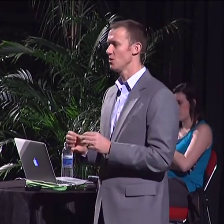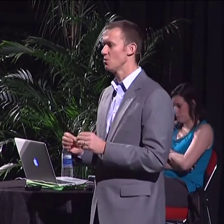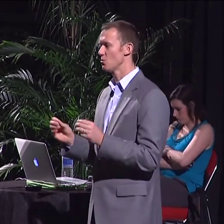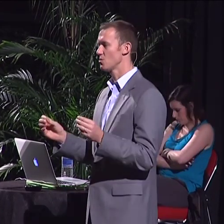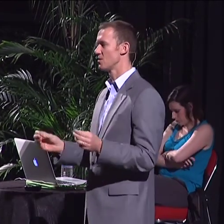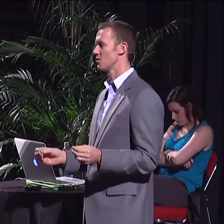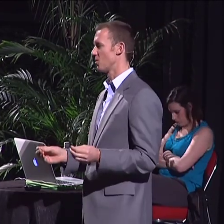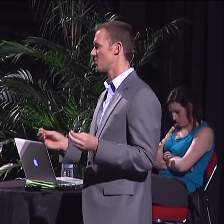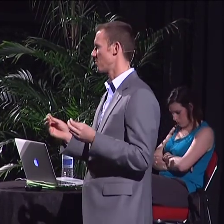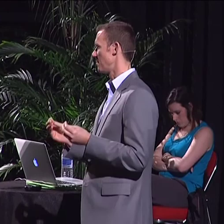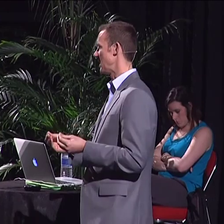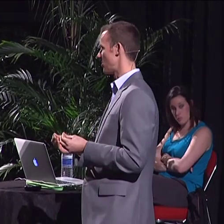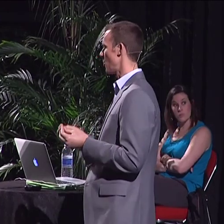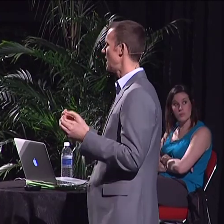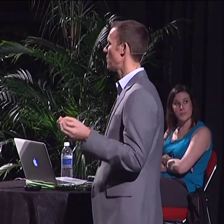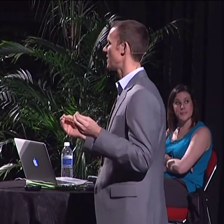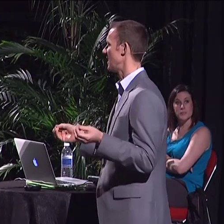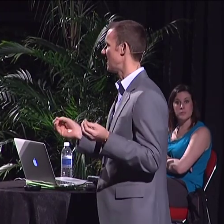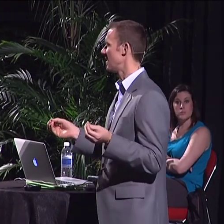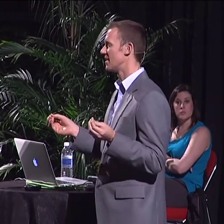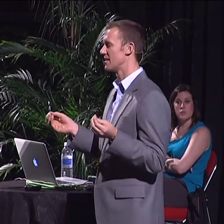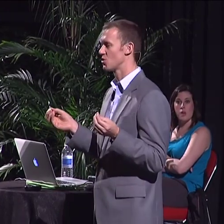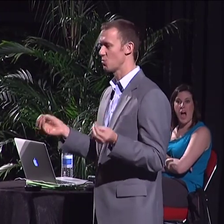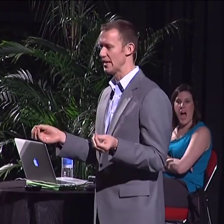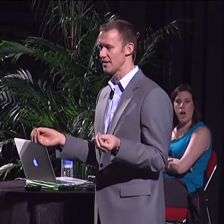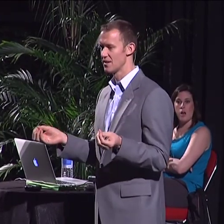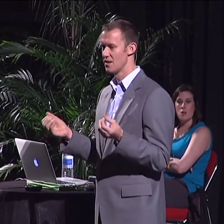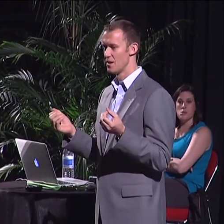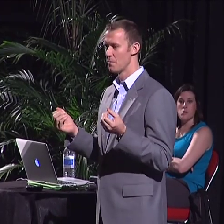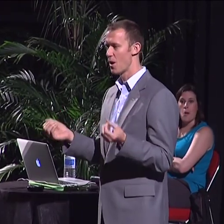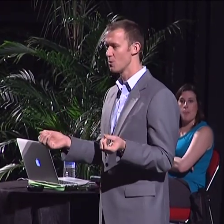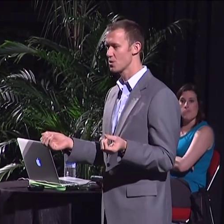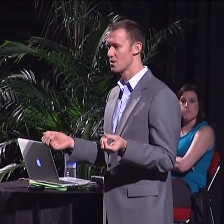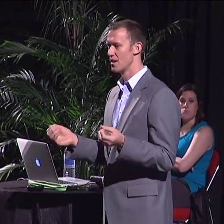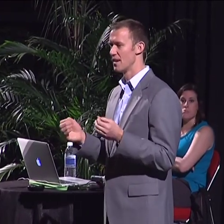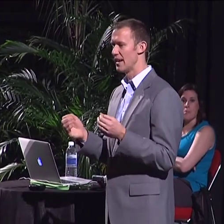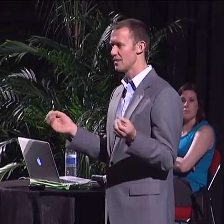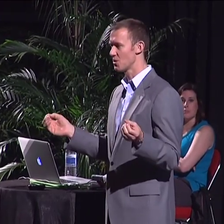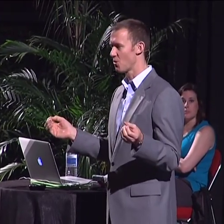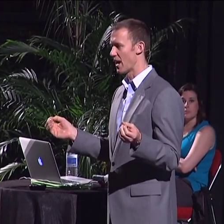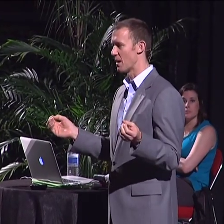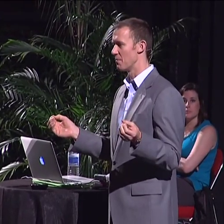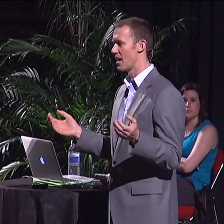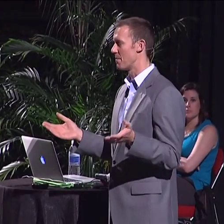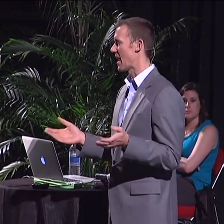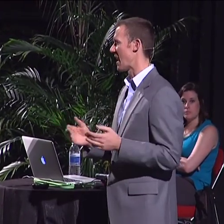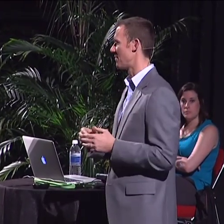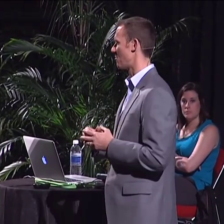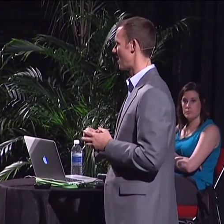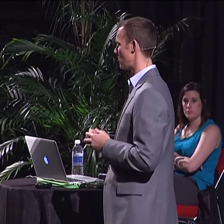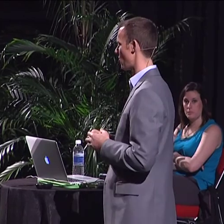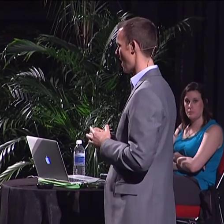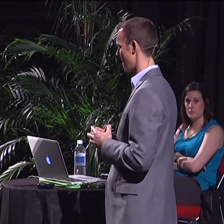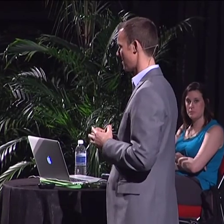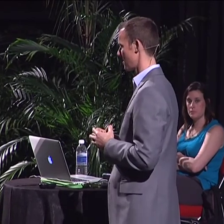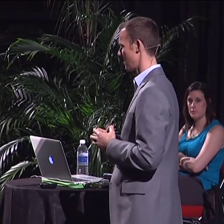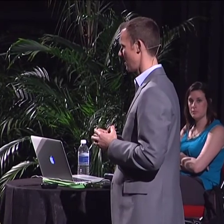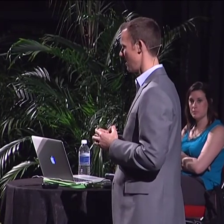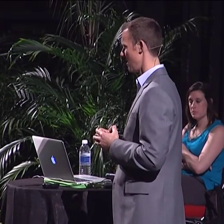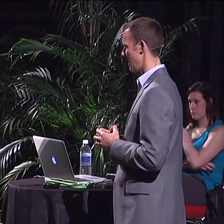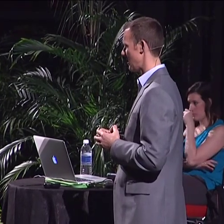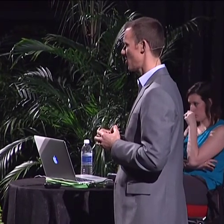organization to use social media. So anyone can tweet, post, Instagram on behalf of the Red